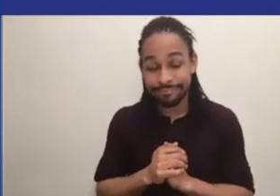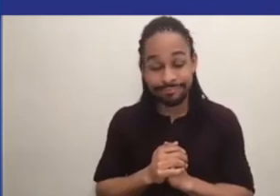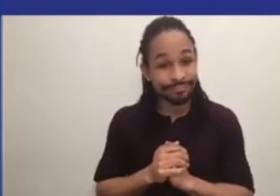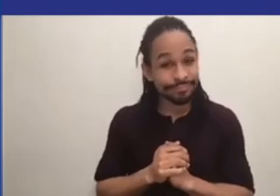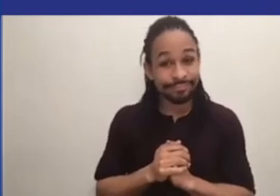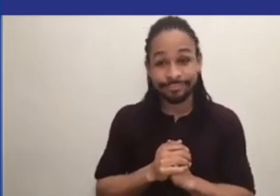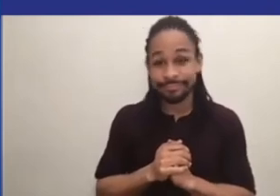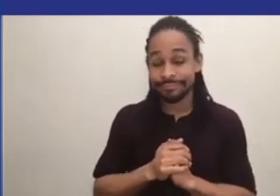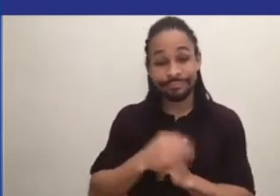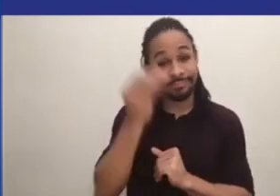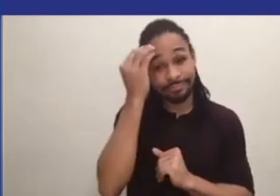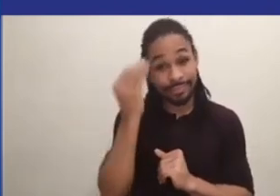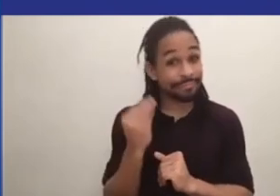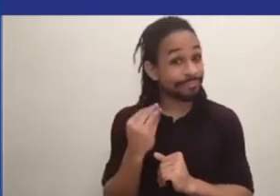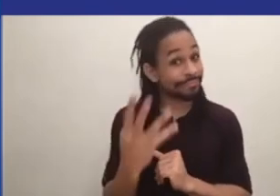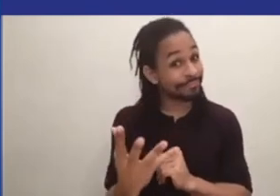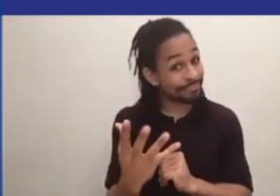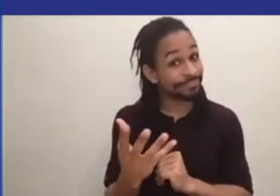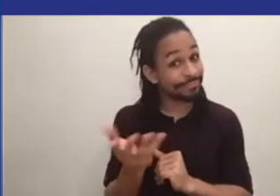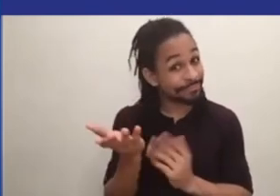Michele.